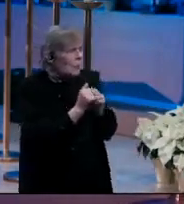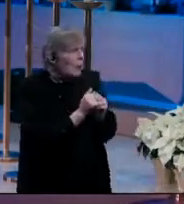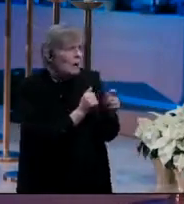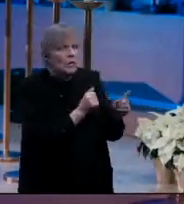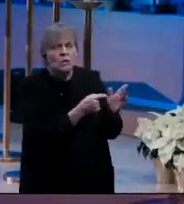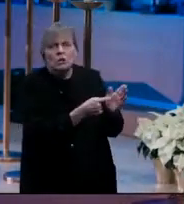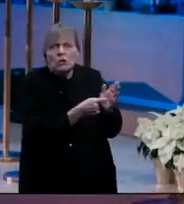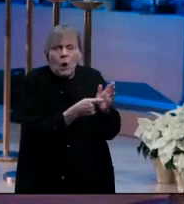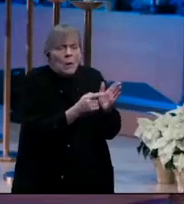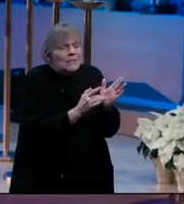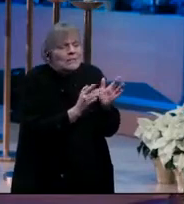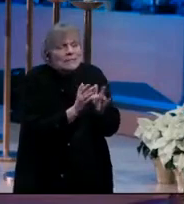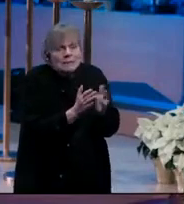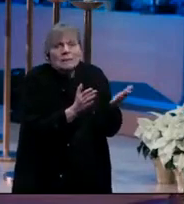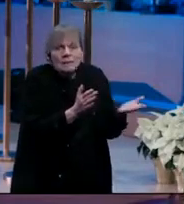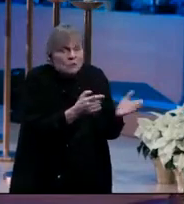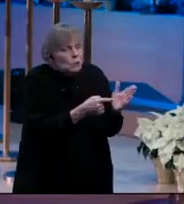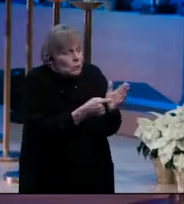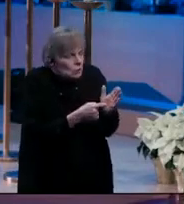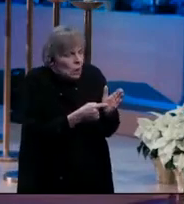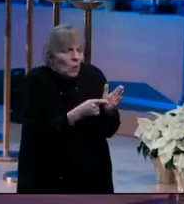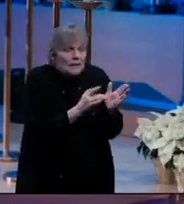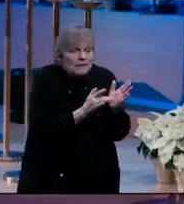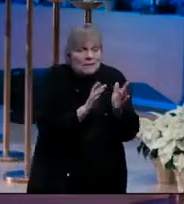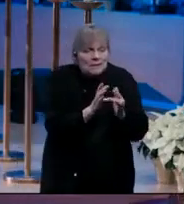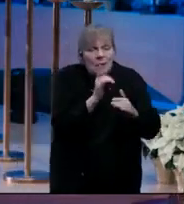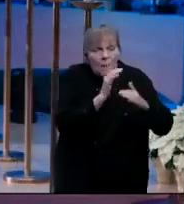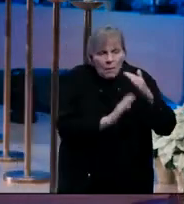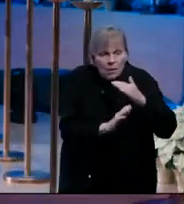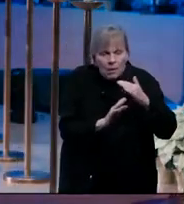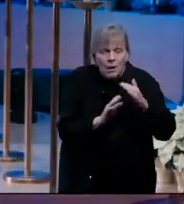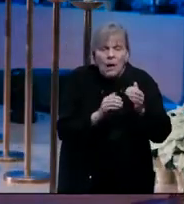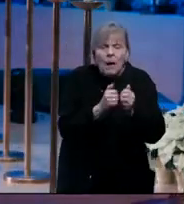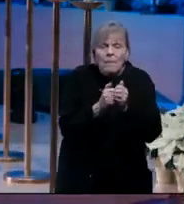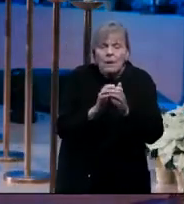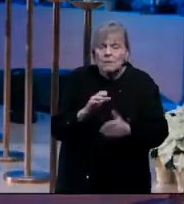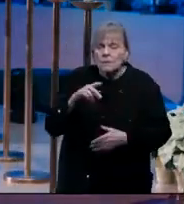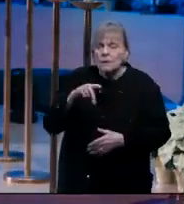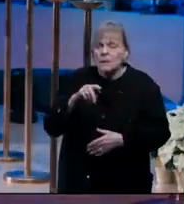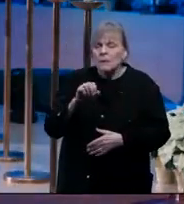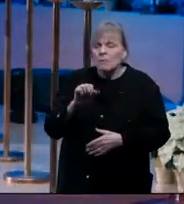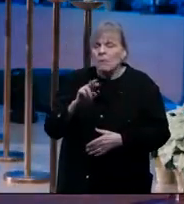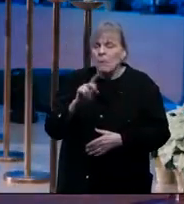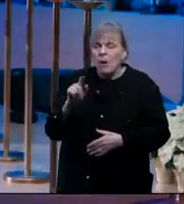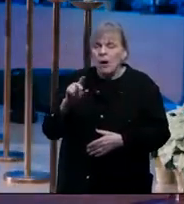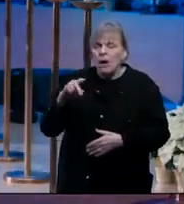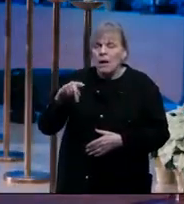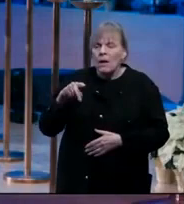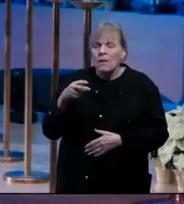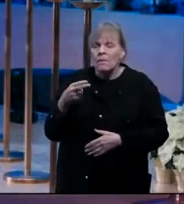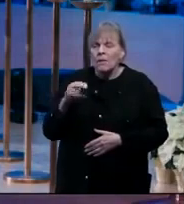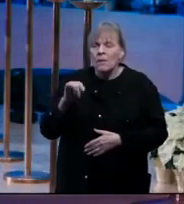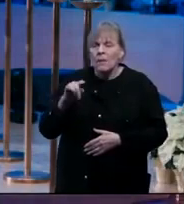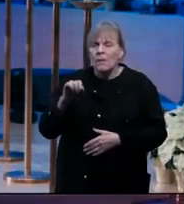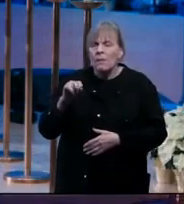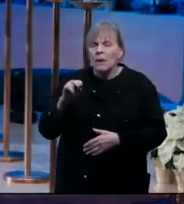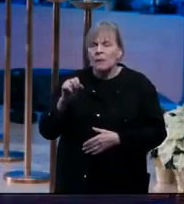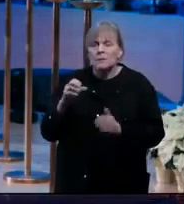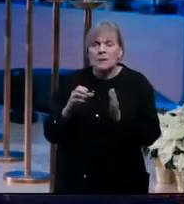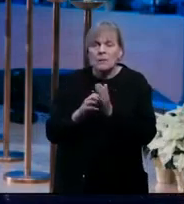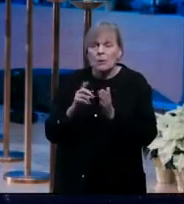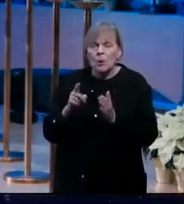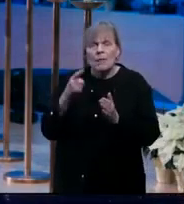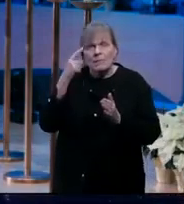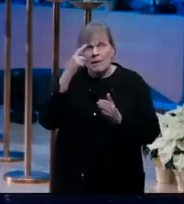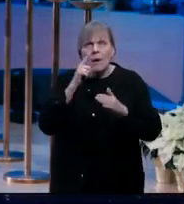they reflect Jesus and they reflect his humility. The Apostle Paul in Philippians chapter 2 says this. He says, be humble,